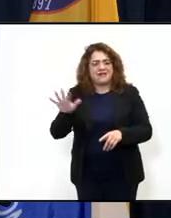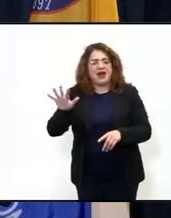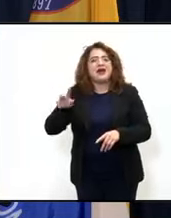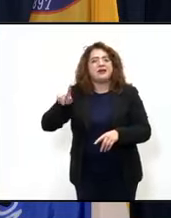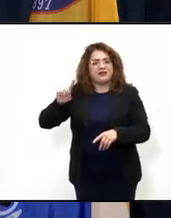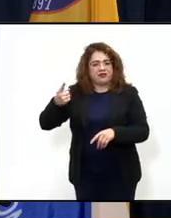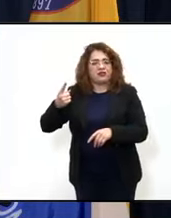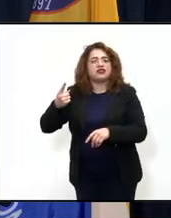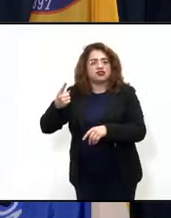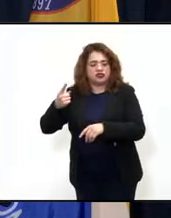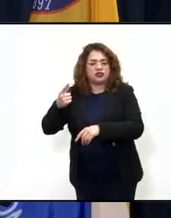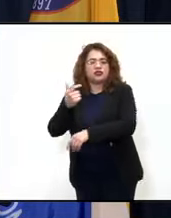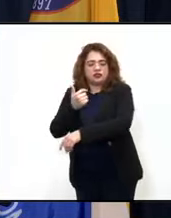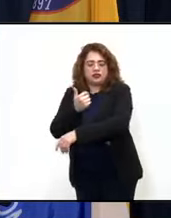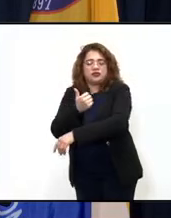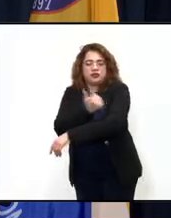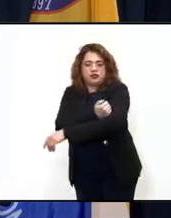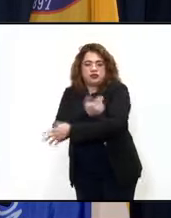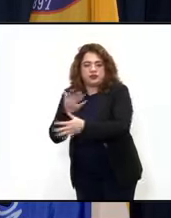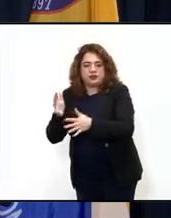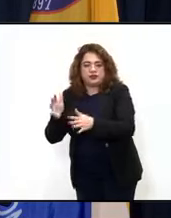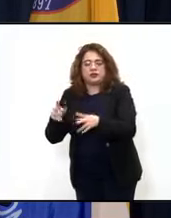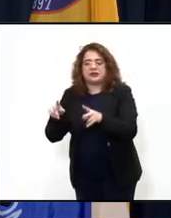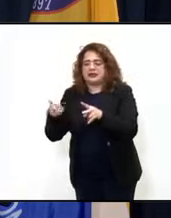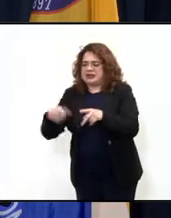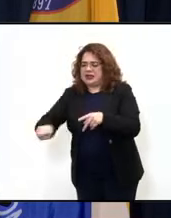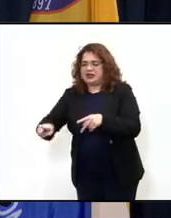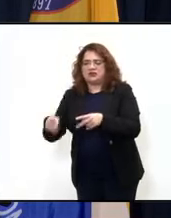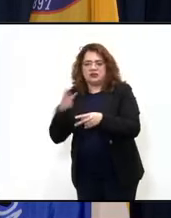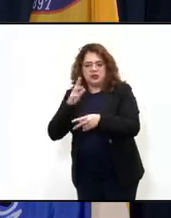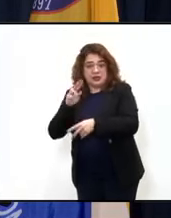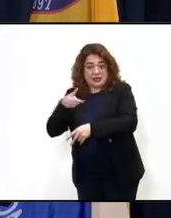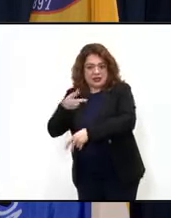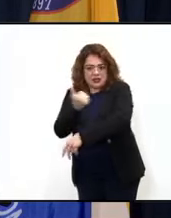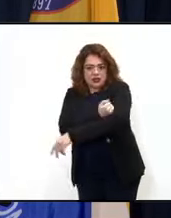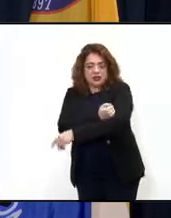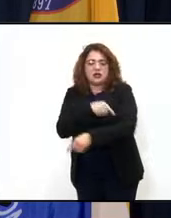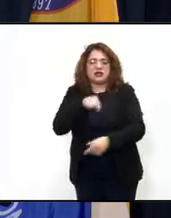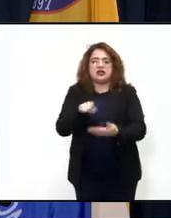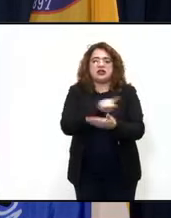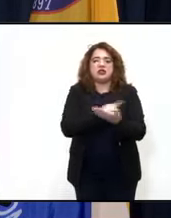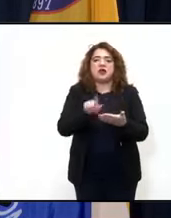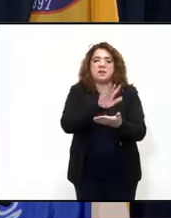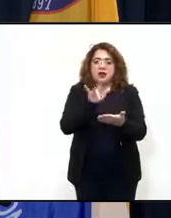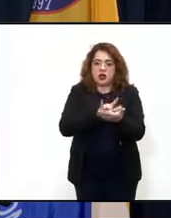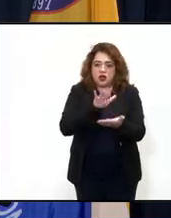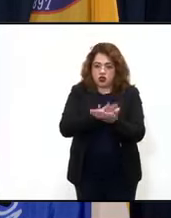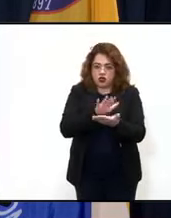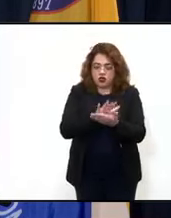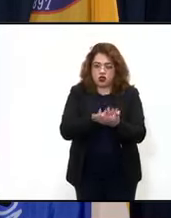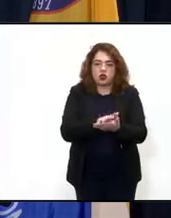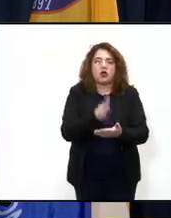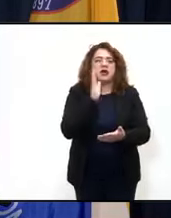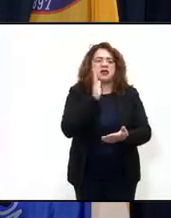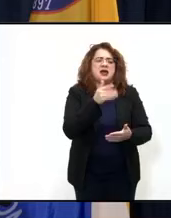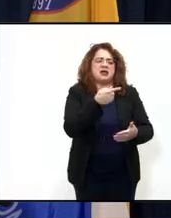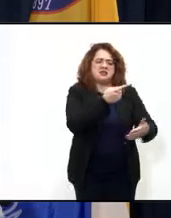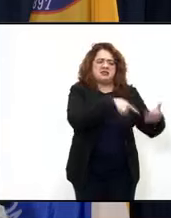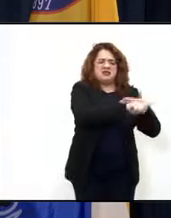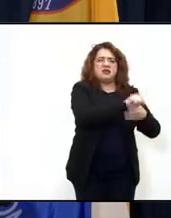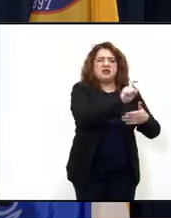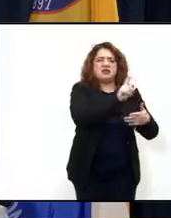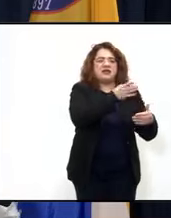dose. This week, we were vaccinating a lot of our middle school teachers and high school, and then next week, we were gonna finish off a lot of our high